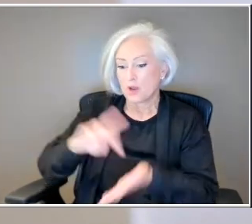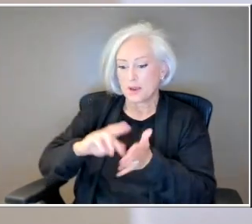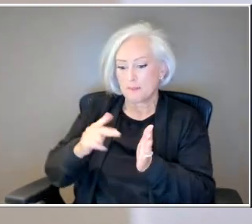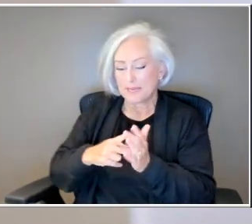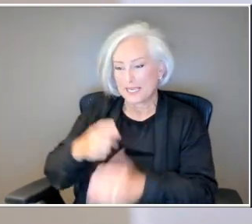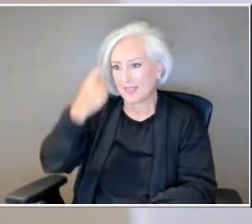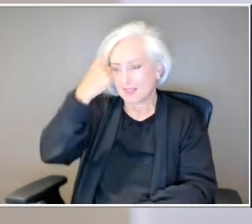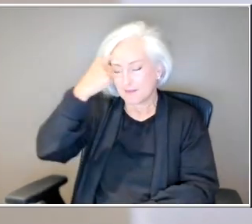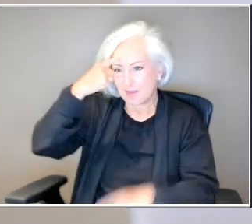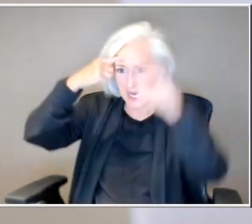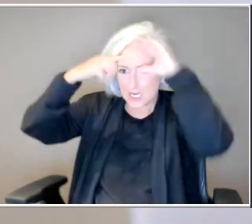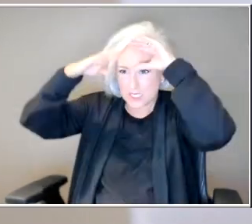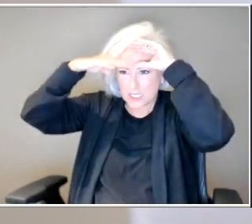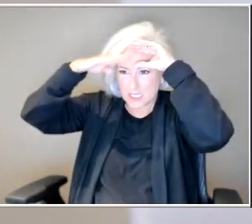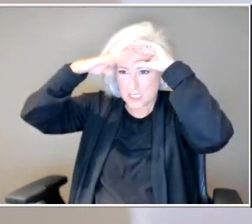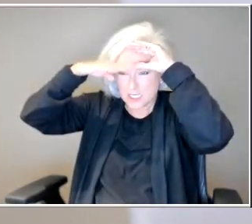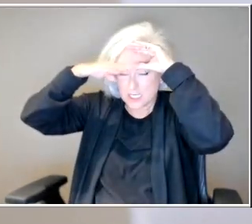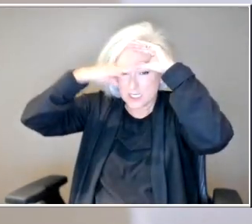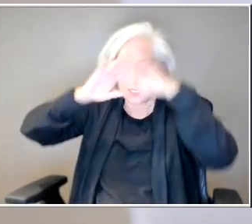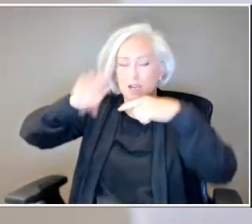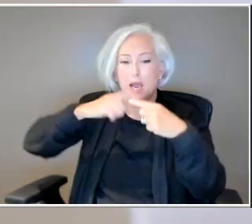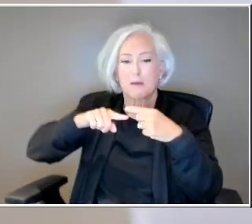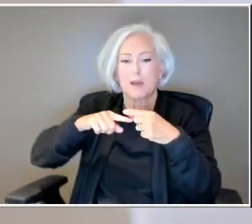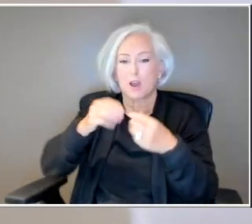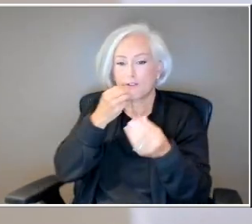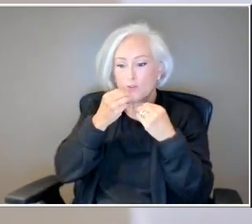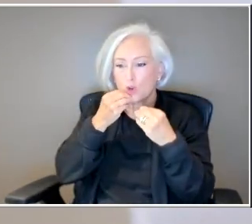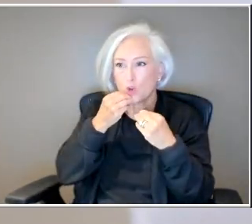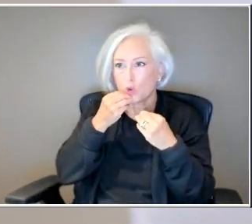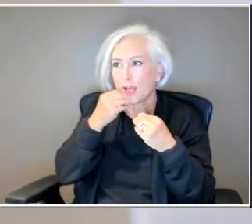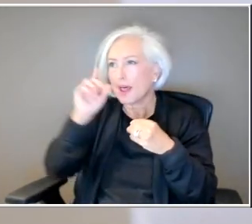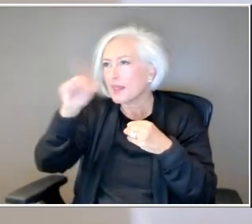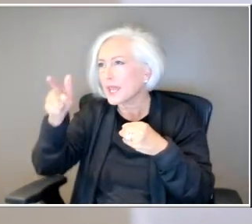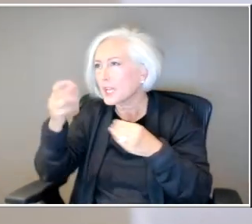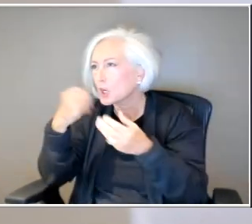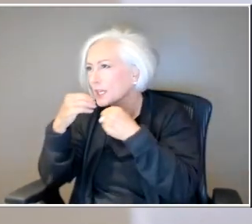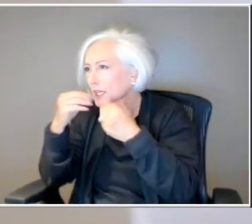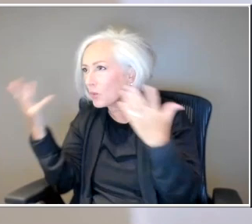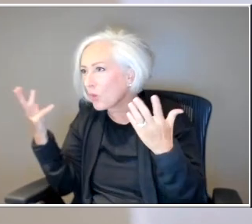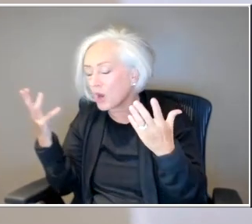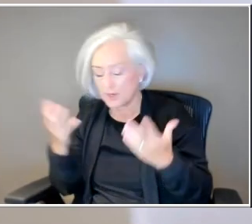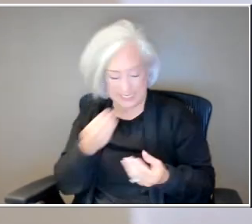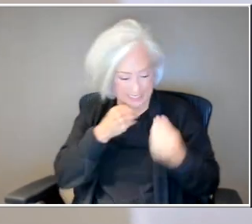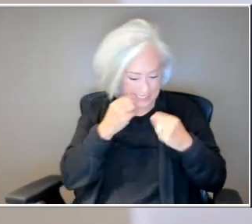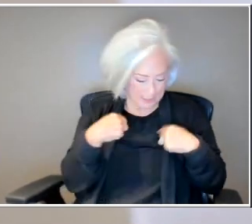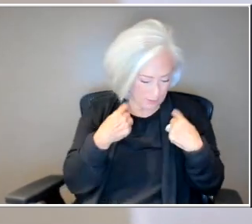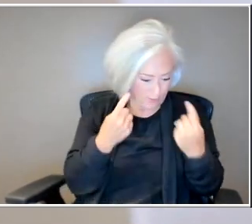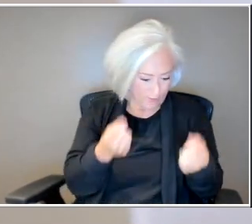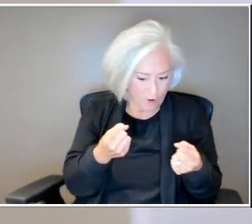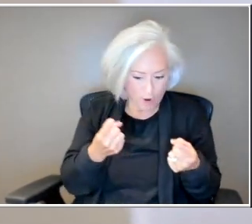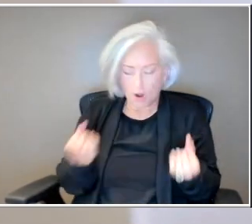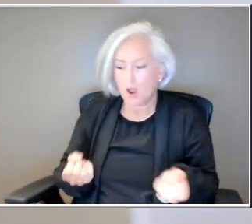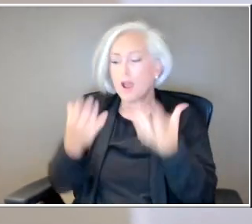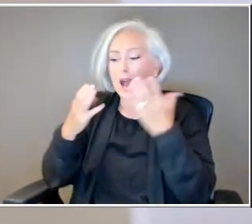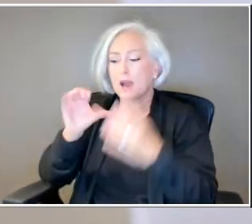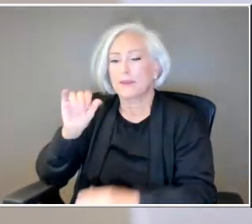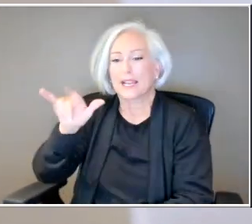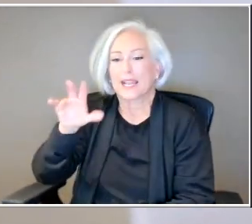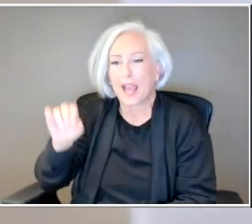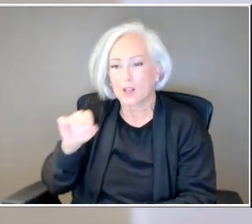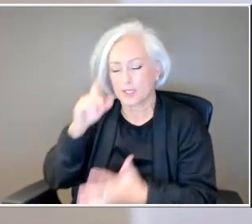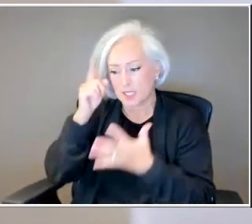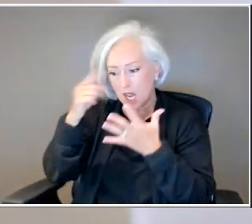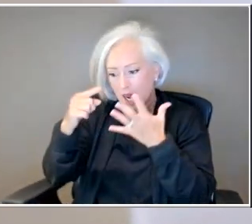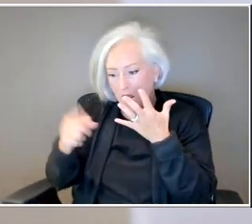the brain that is thinking about, what am I going to eat later? What did I already eat? How many calories have I had? And for some people, really